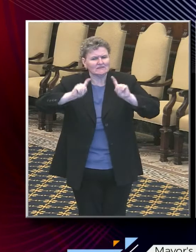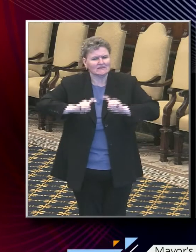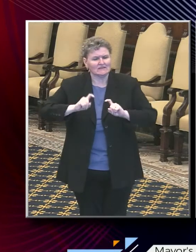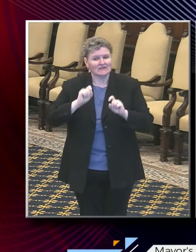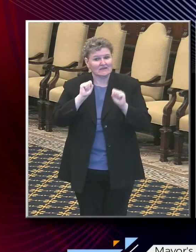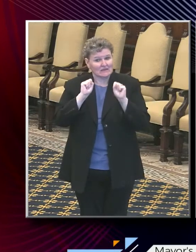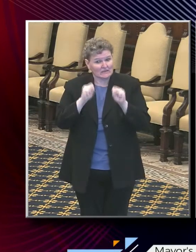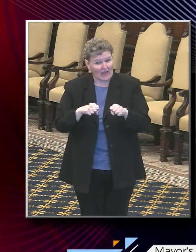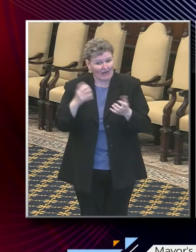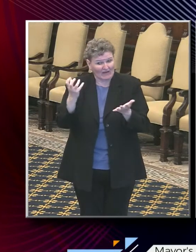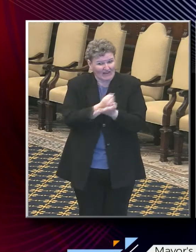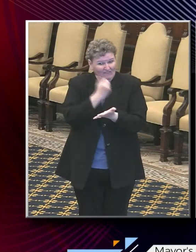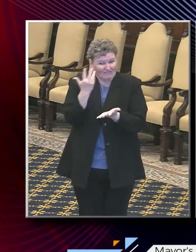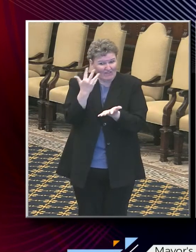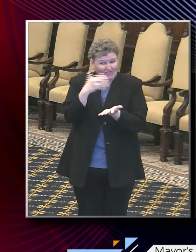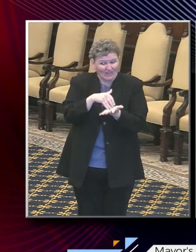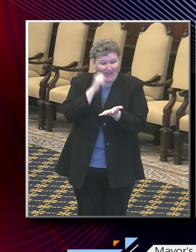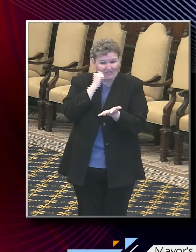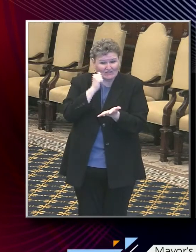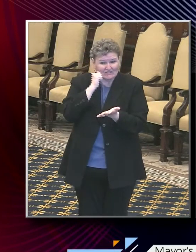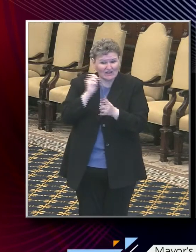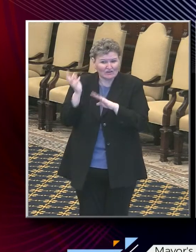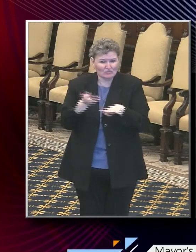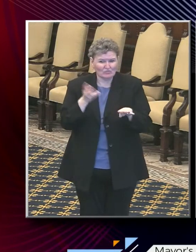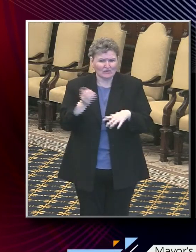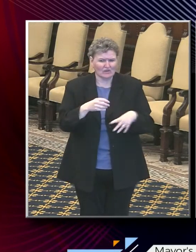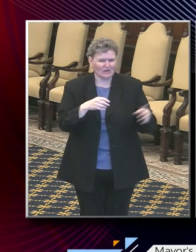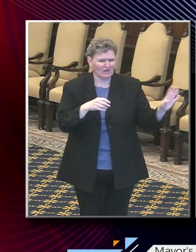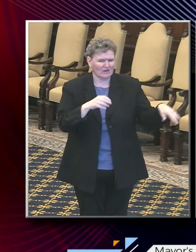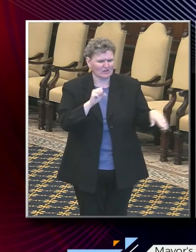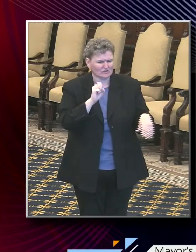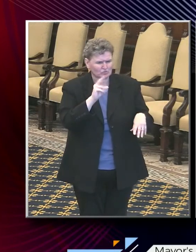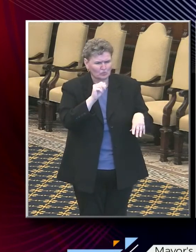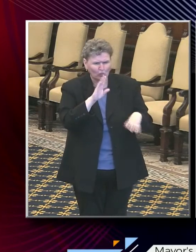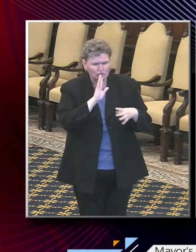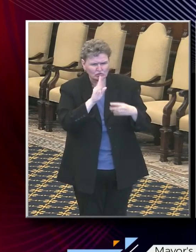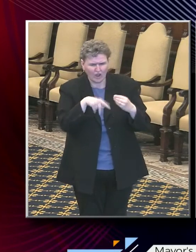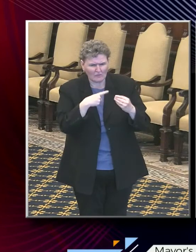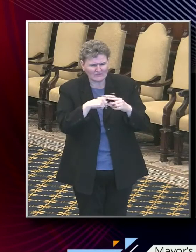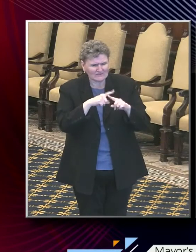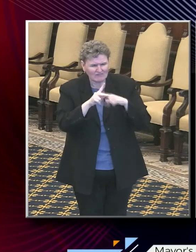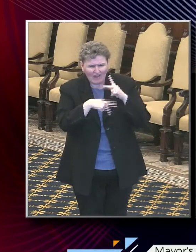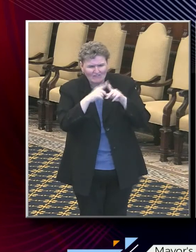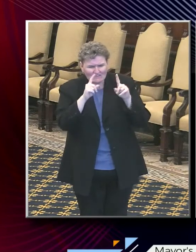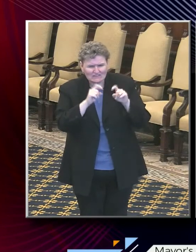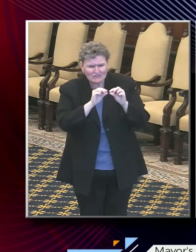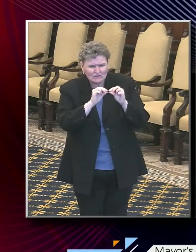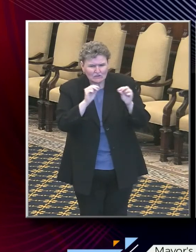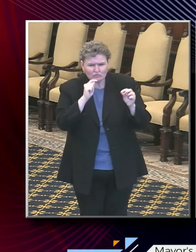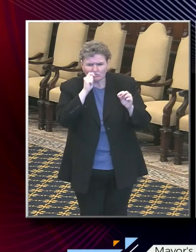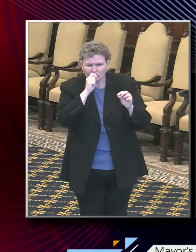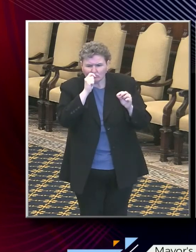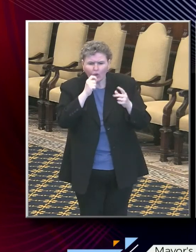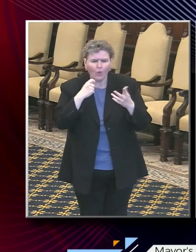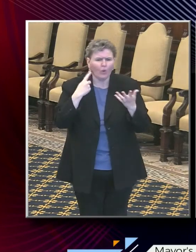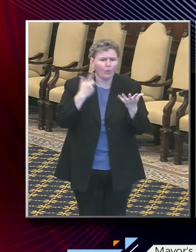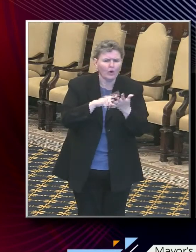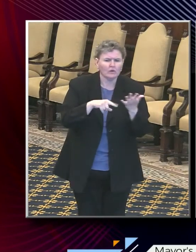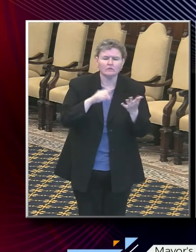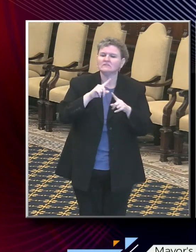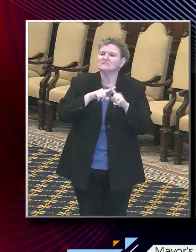podemos empezar a prepararnos para la reapertura. Debemos acostumbrarnos a usar máscaras al salir de nuestro hogar, a mantener la distancia